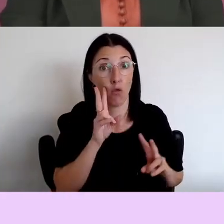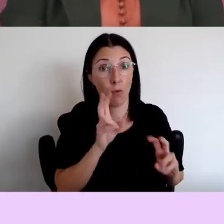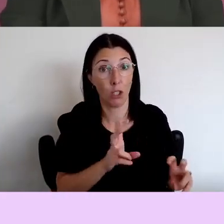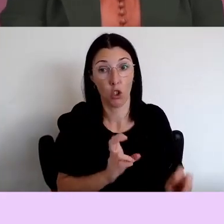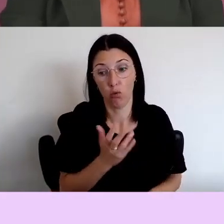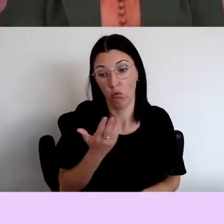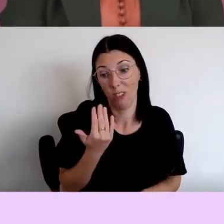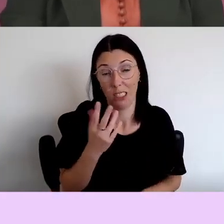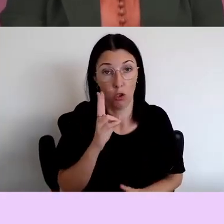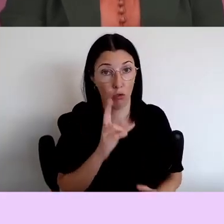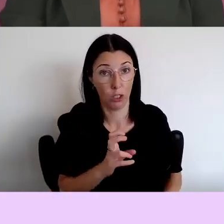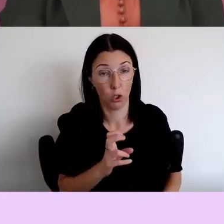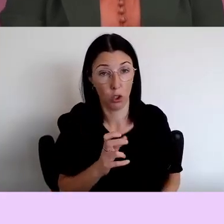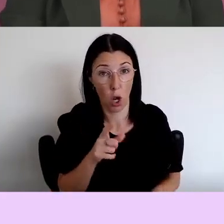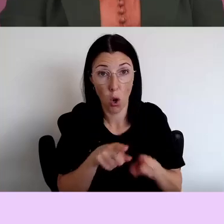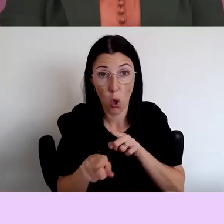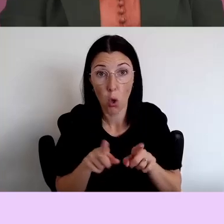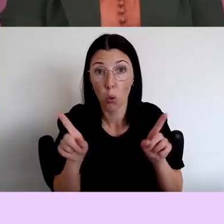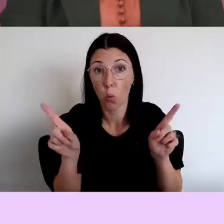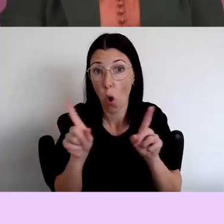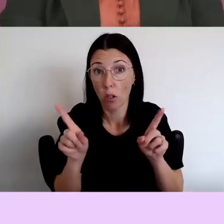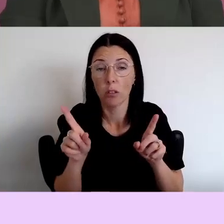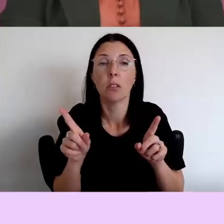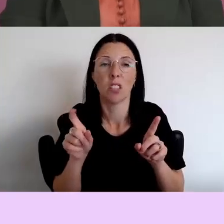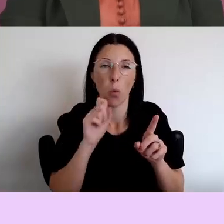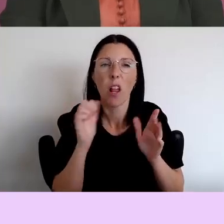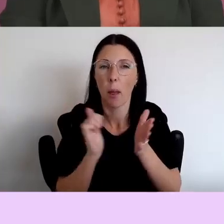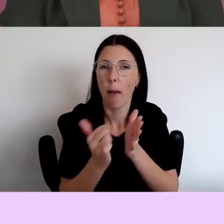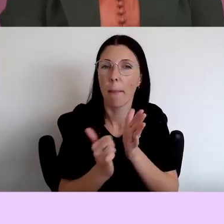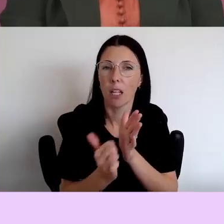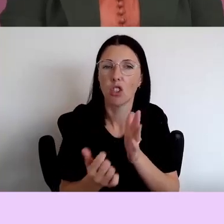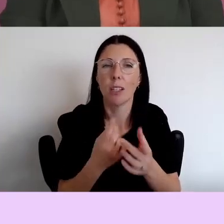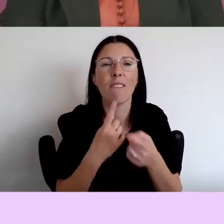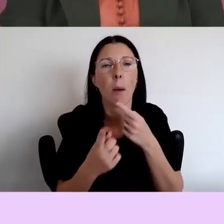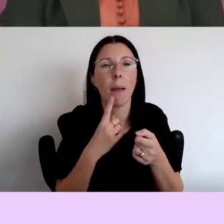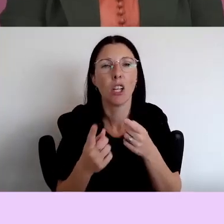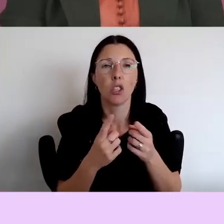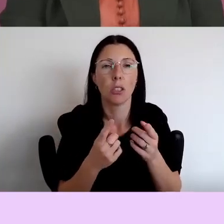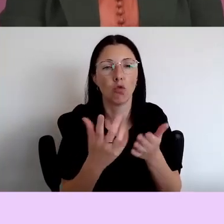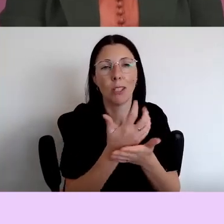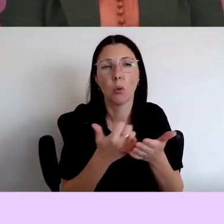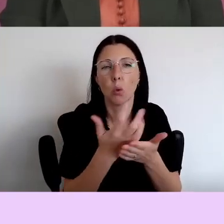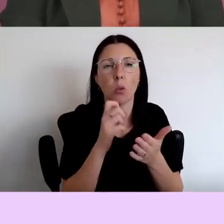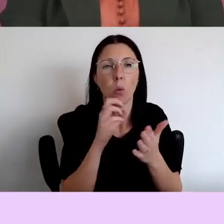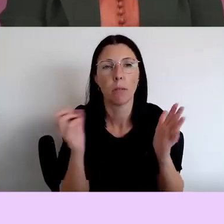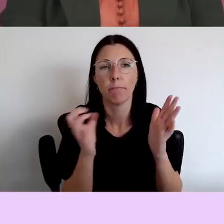and the insights derived from it will be published in a series of information products and prevention resources in early